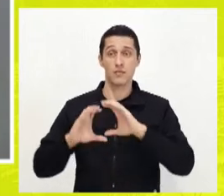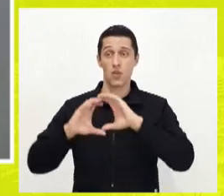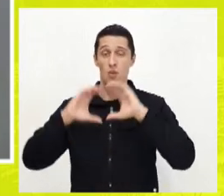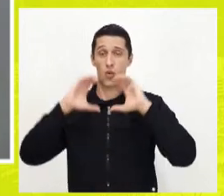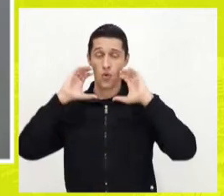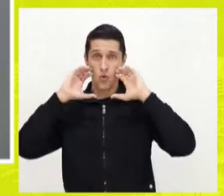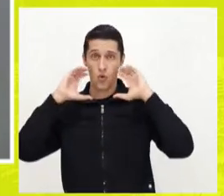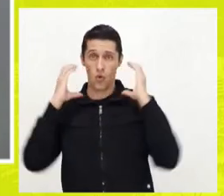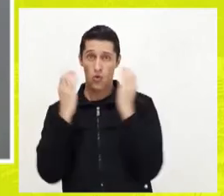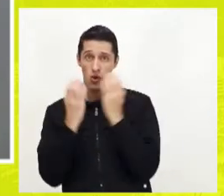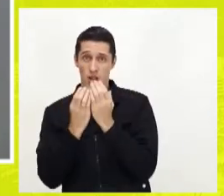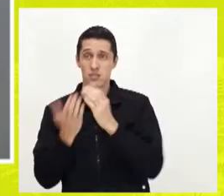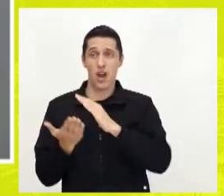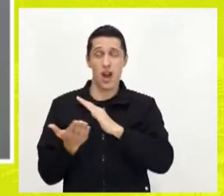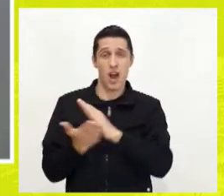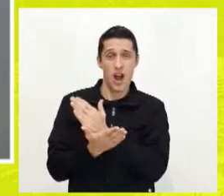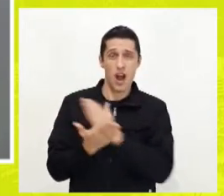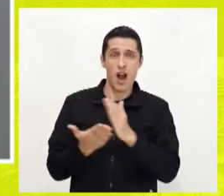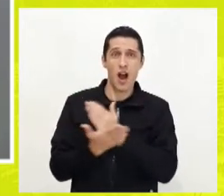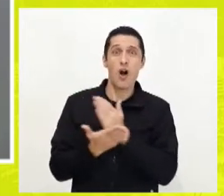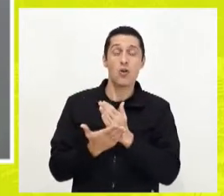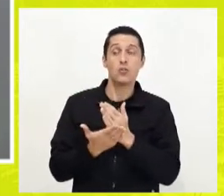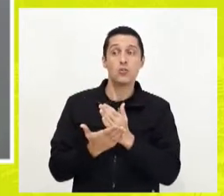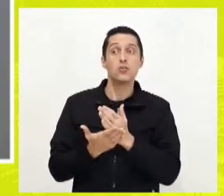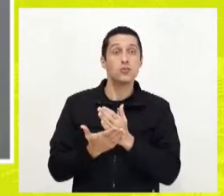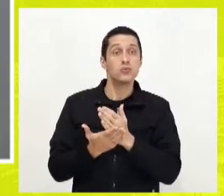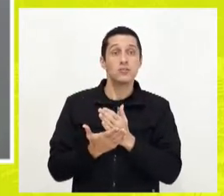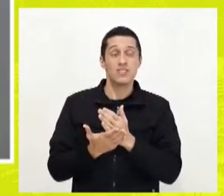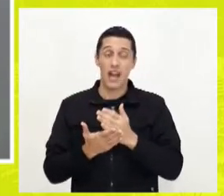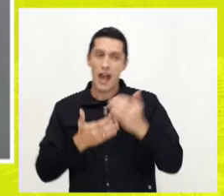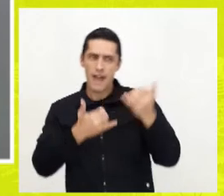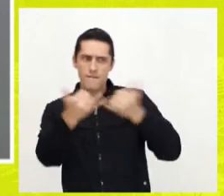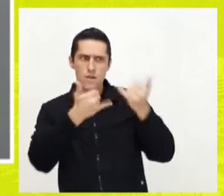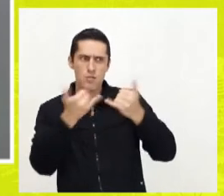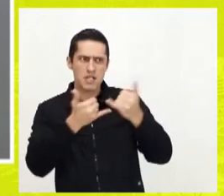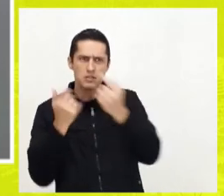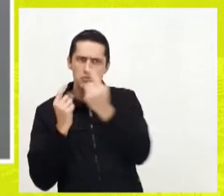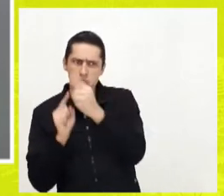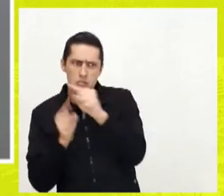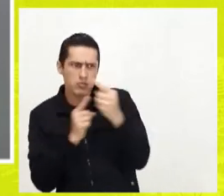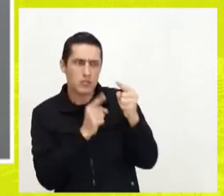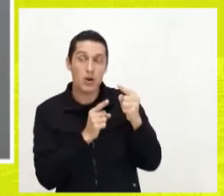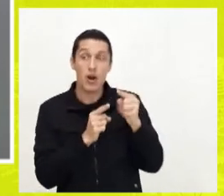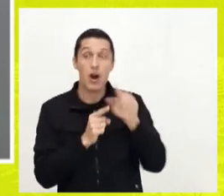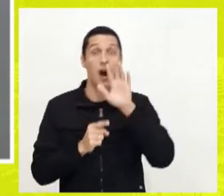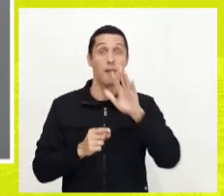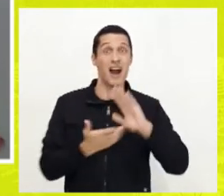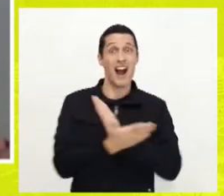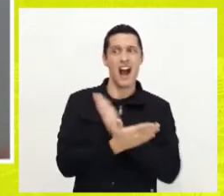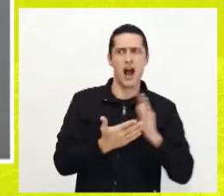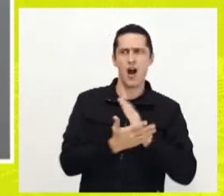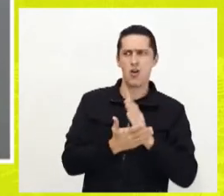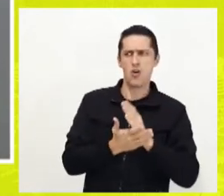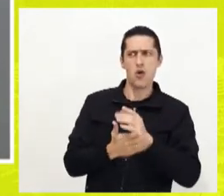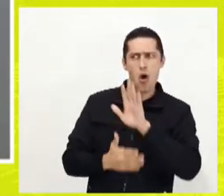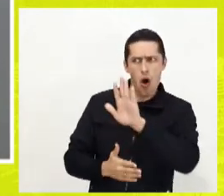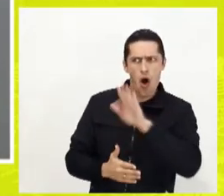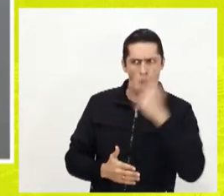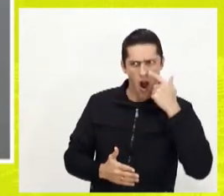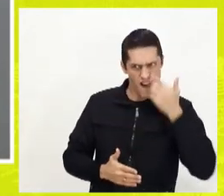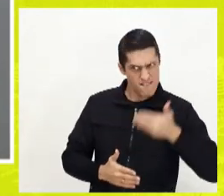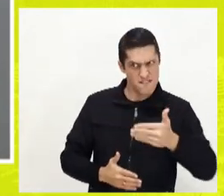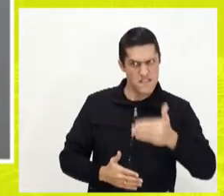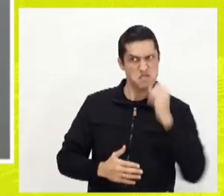they've they are receiving uh threats even death threats uh because they're fighting misinformation with that